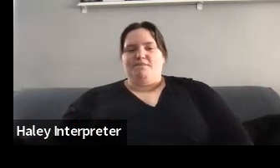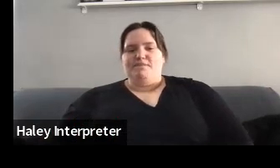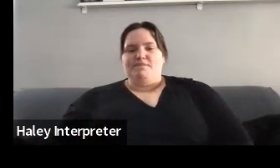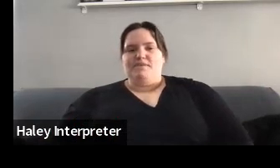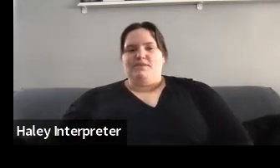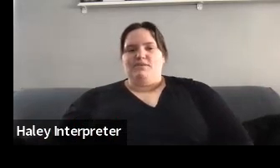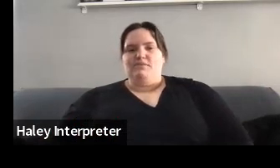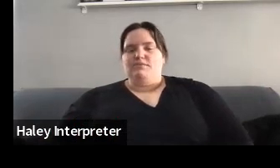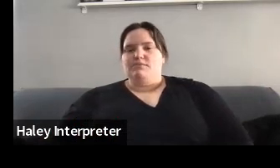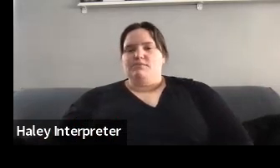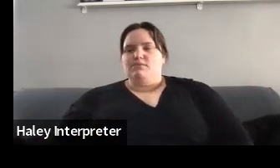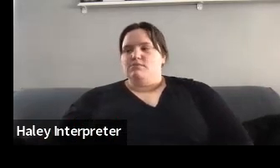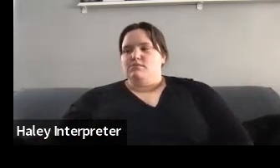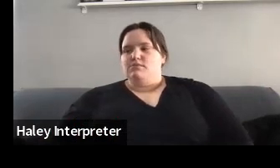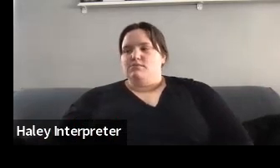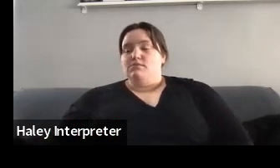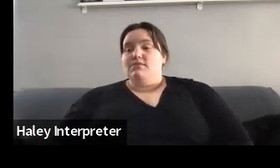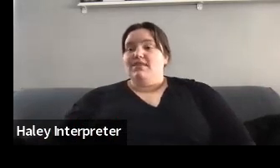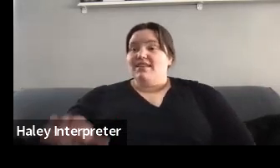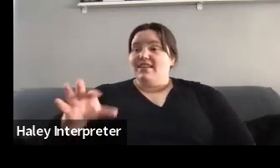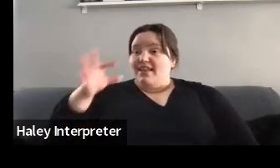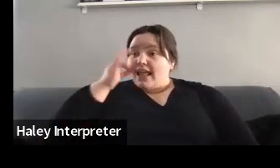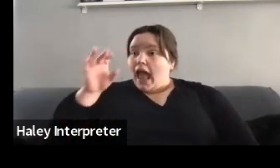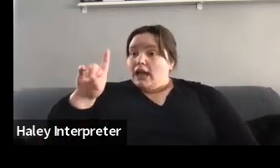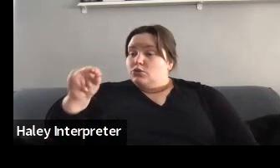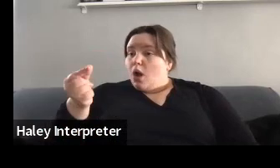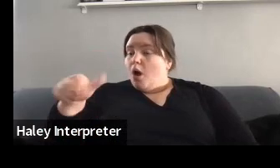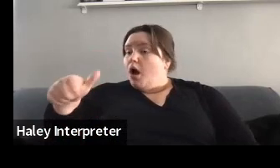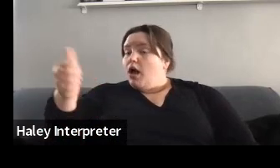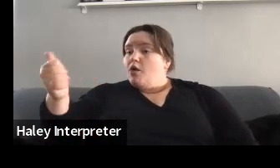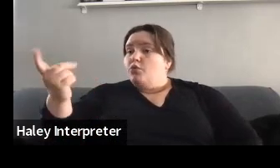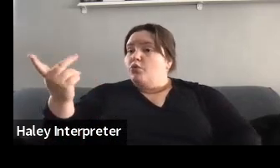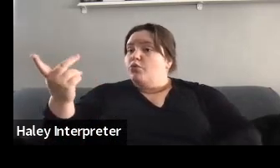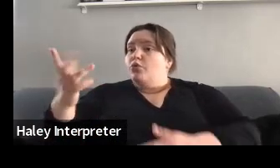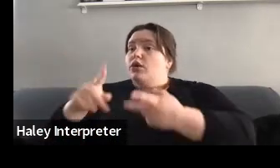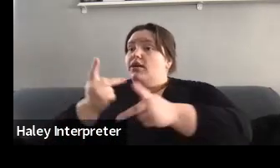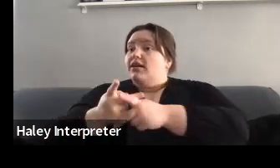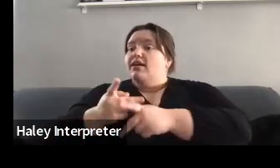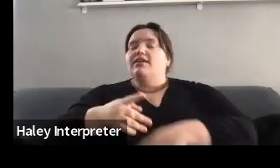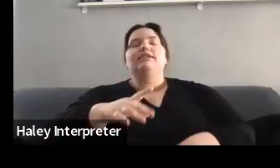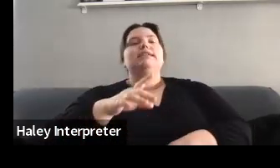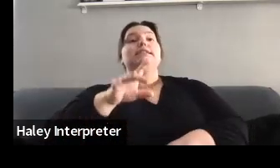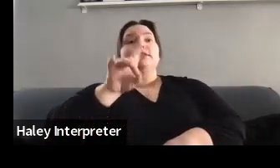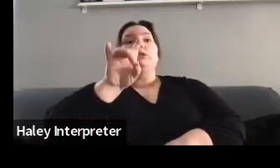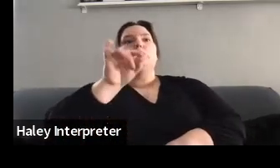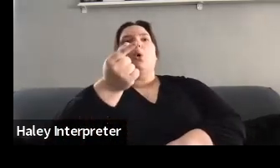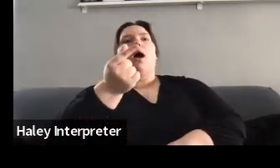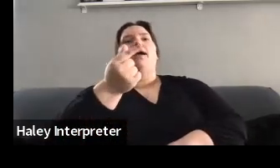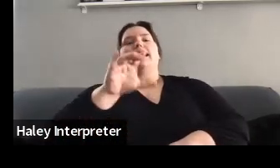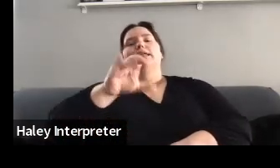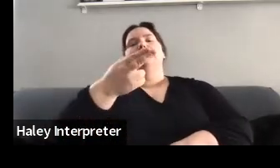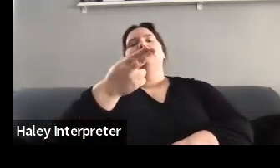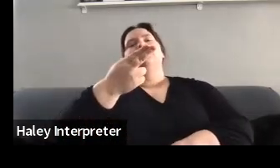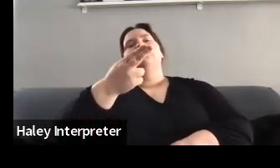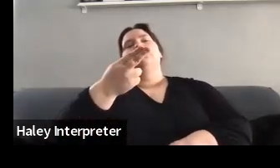Yeah, he's a cat. Is that a cat or a dog or another pet that you would? It's a dog, a Chihuahua. Okay,